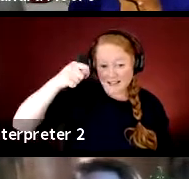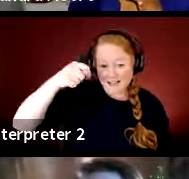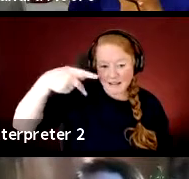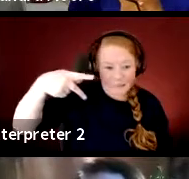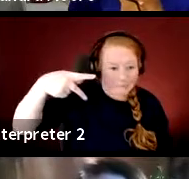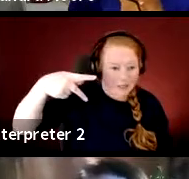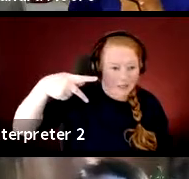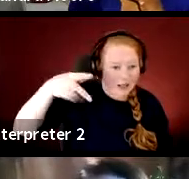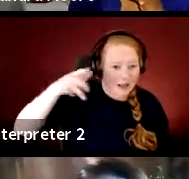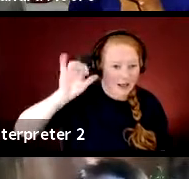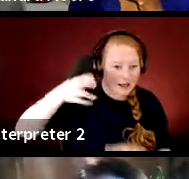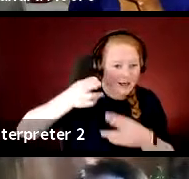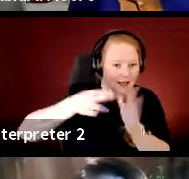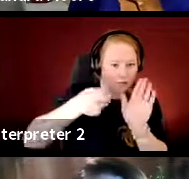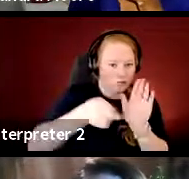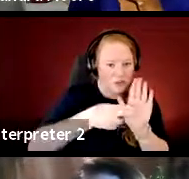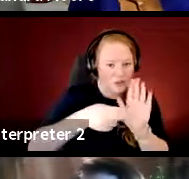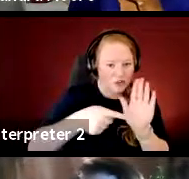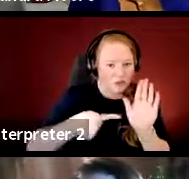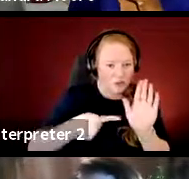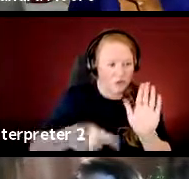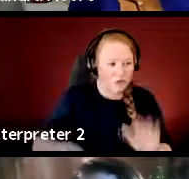registered.